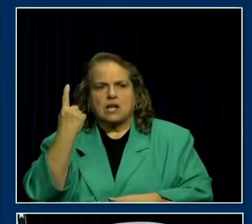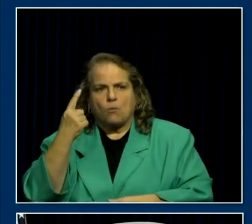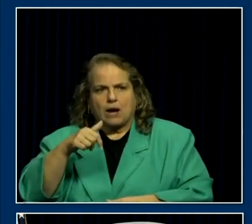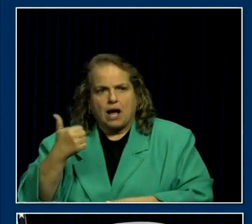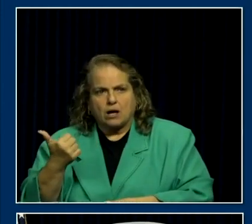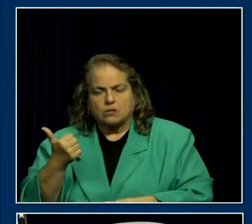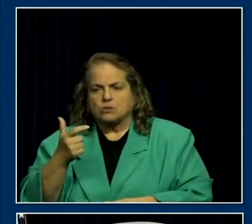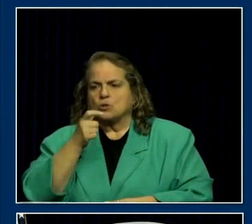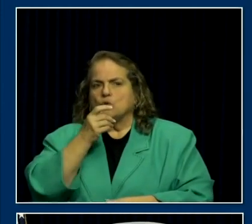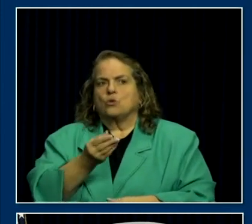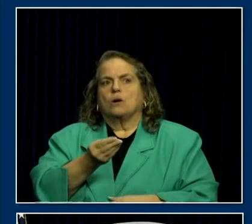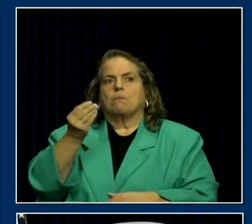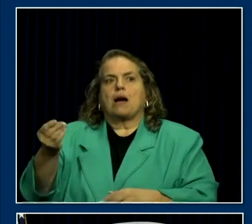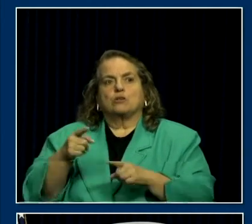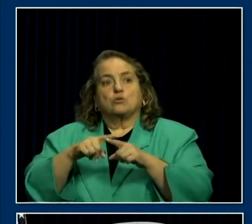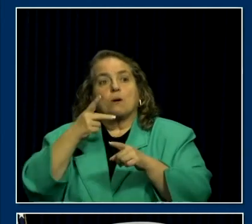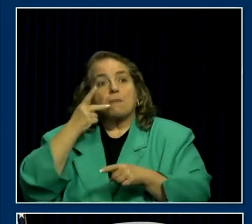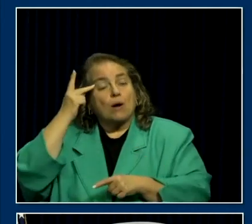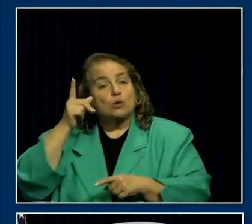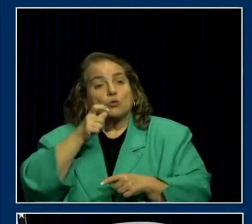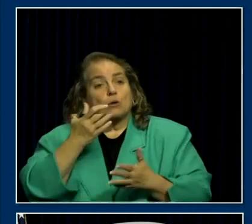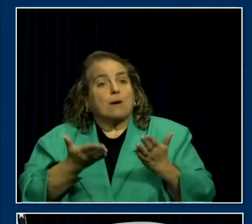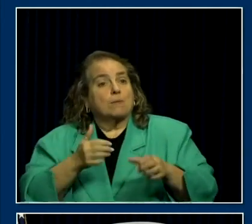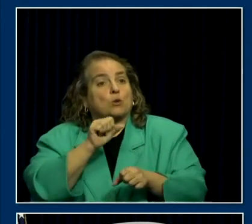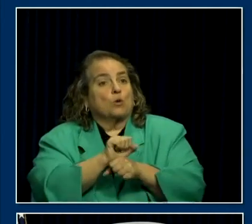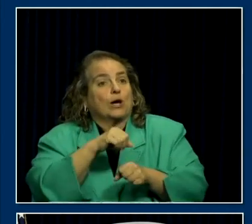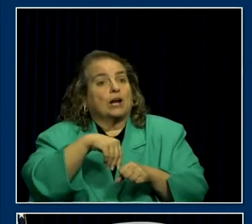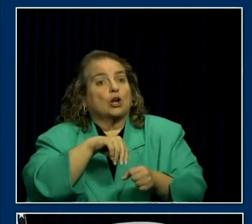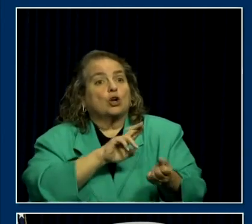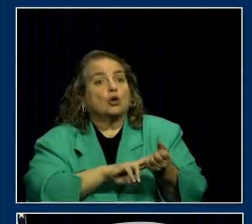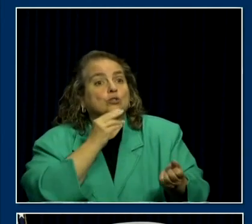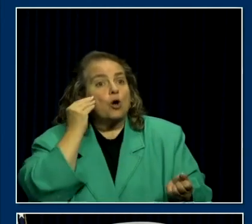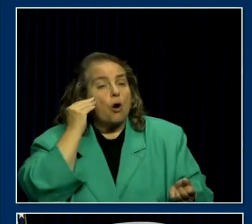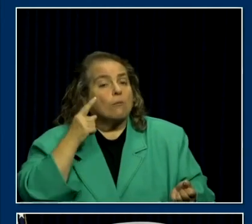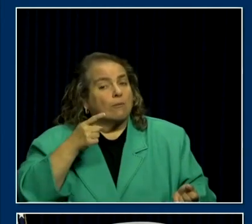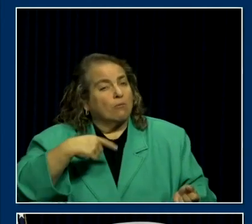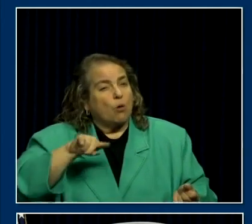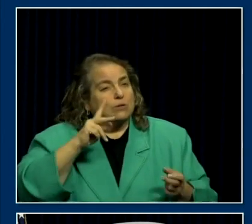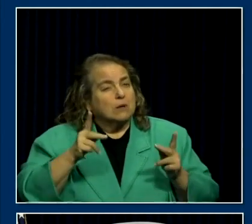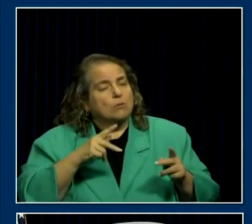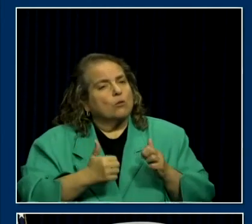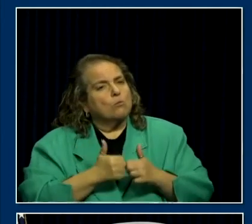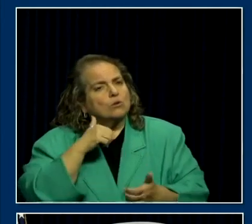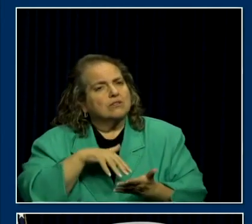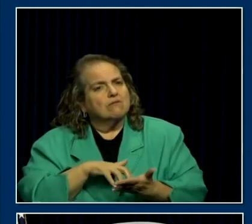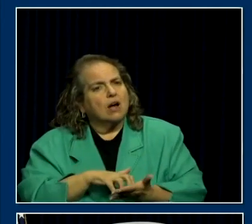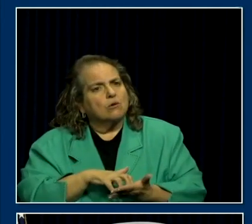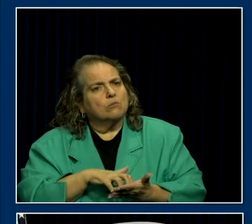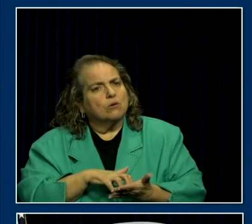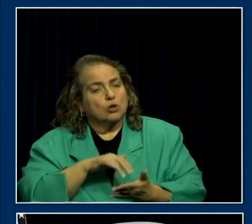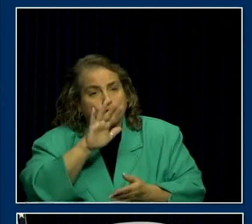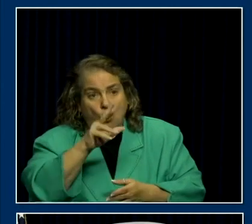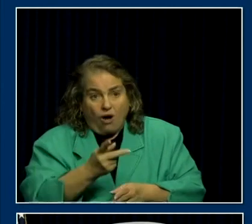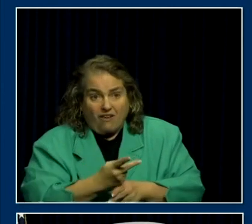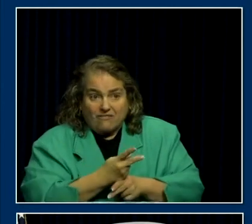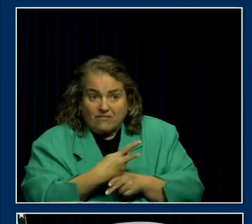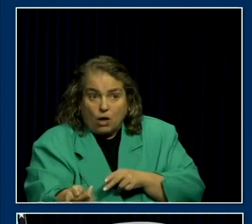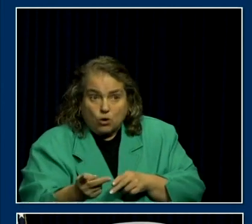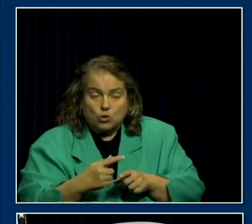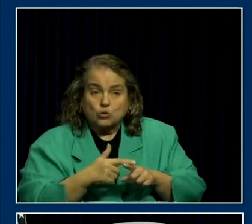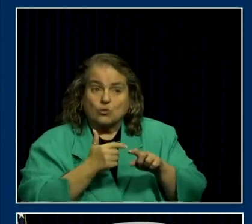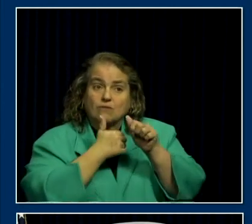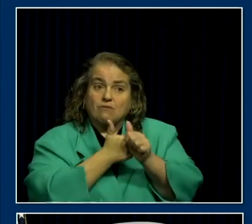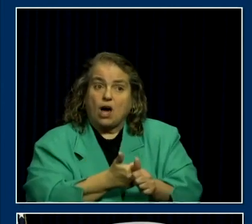works in one of these environments where people are the most vulnerable. Your failure to follow the directions can